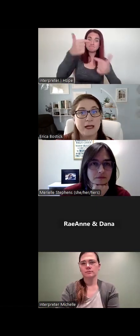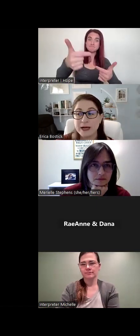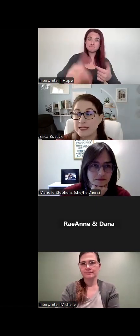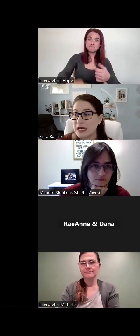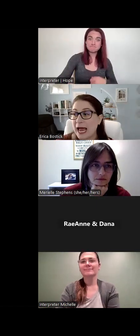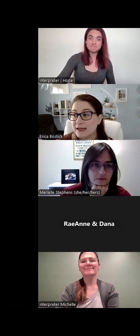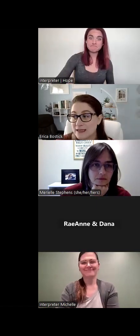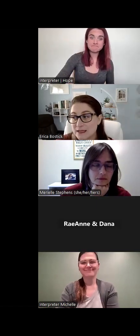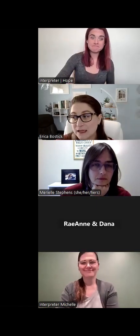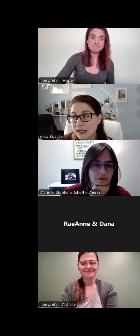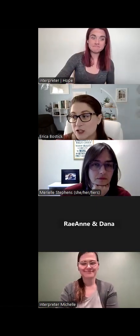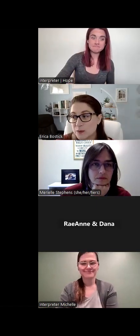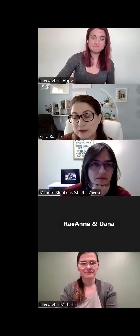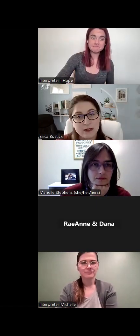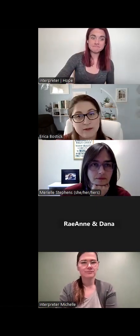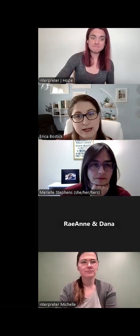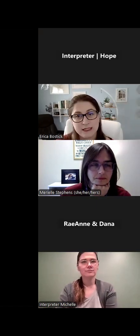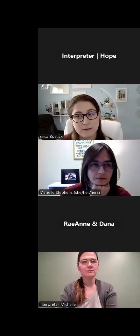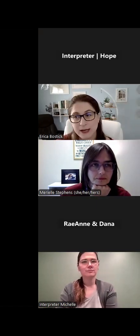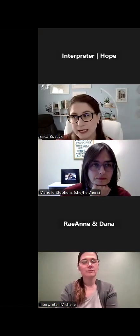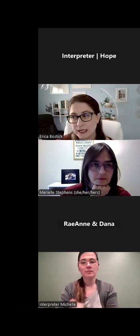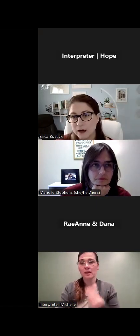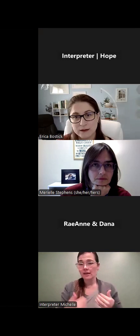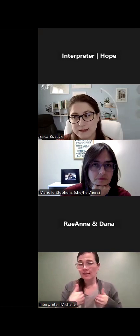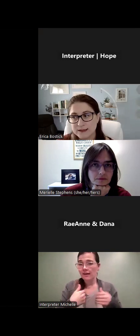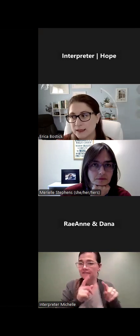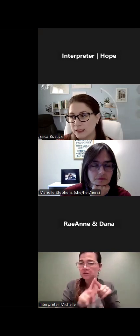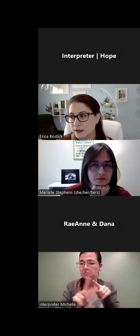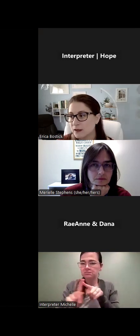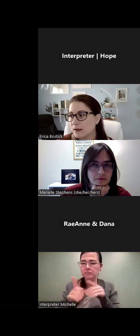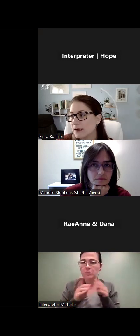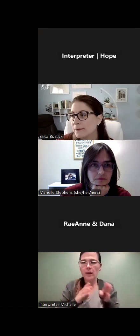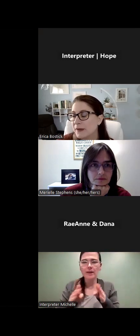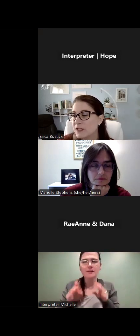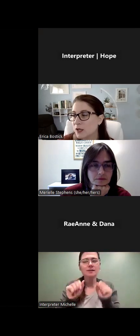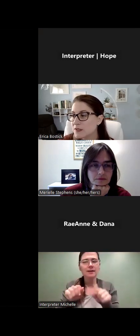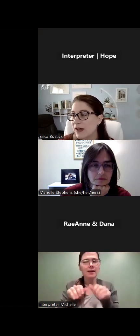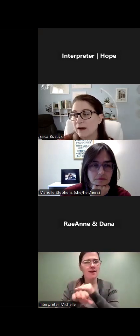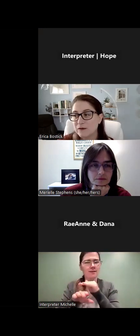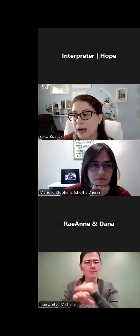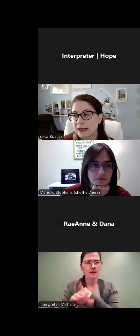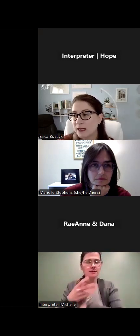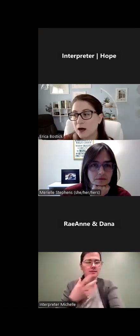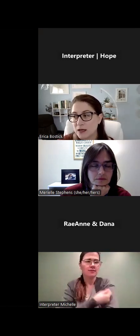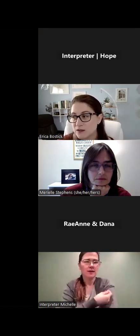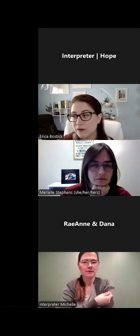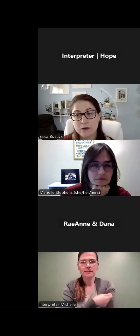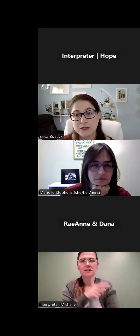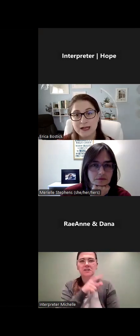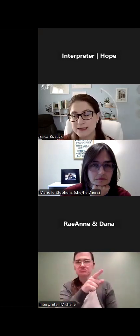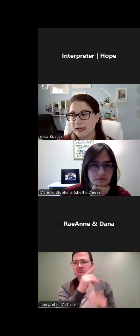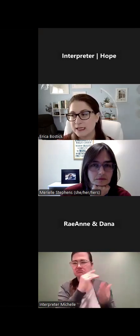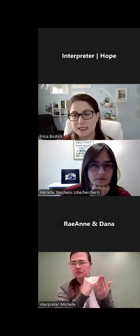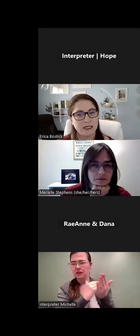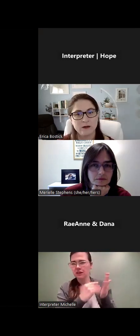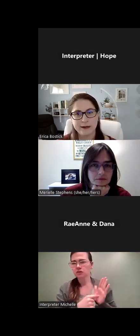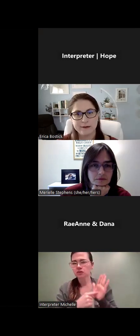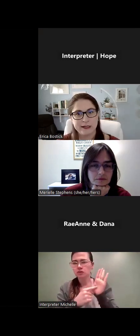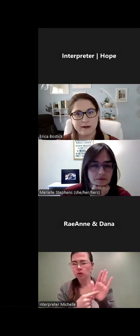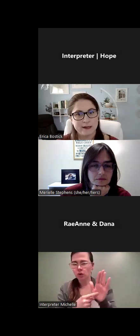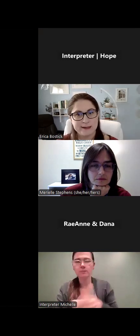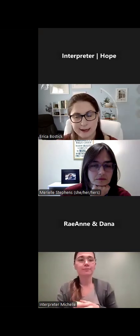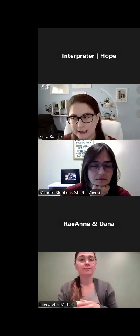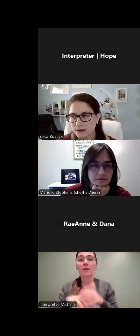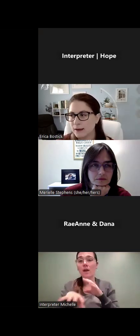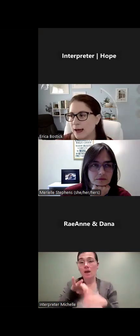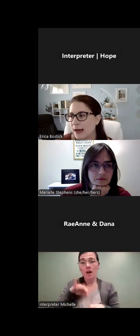There are many ways to access the HPV vaccine. Many are listed here. In terms of out-of-pocket costs, for those less than 18, rarely